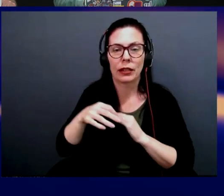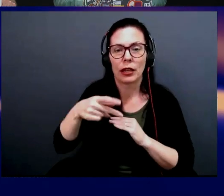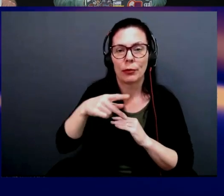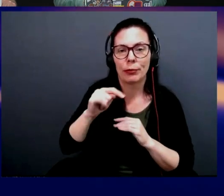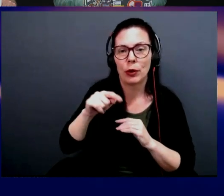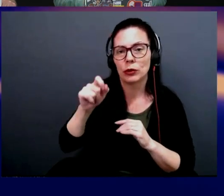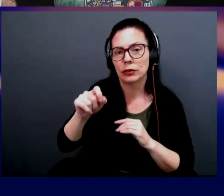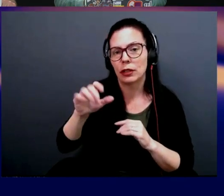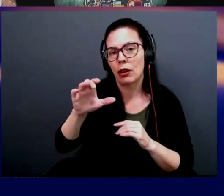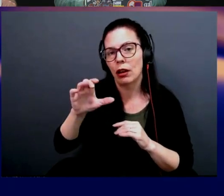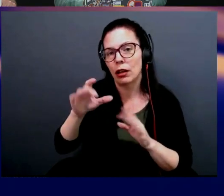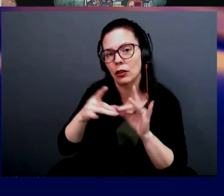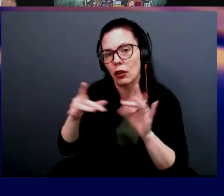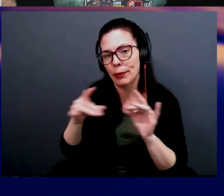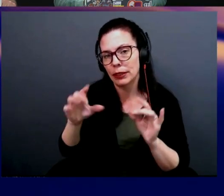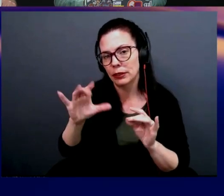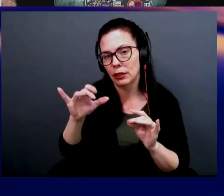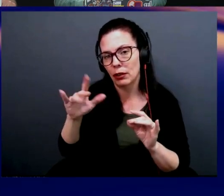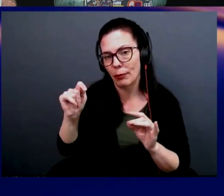post.comment